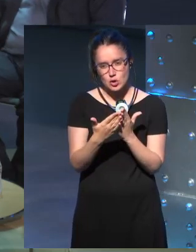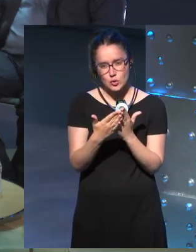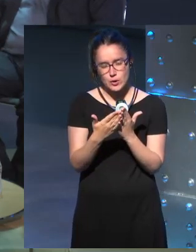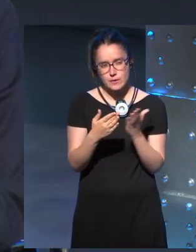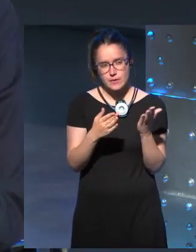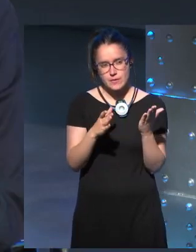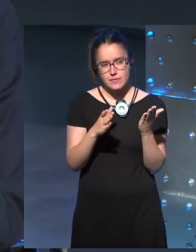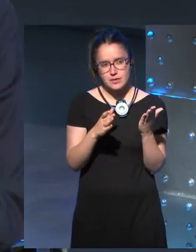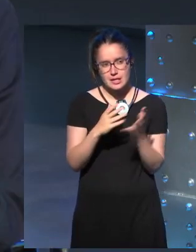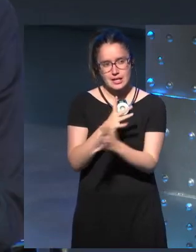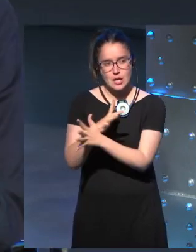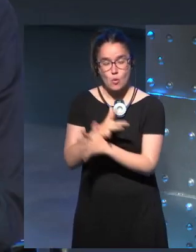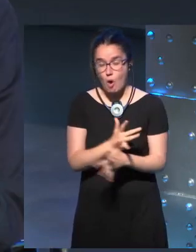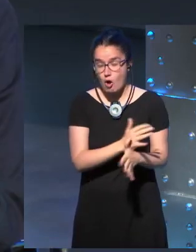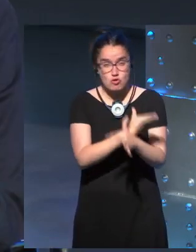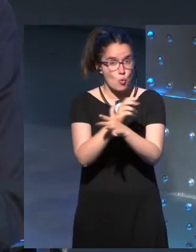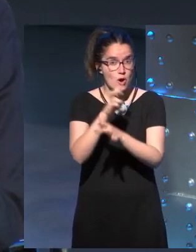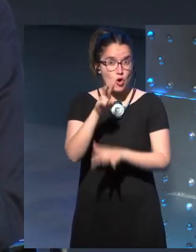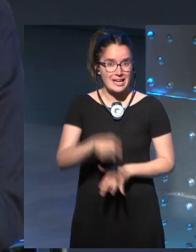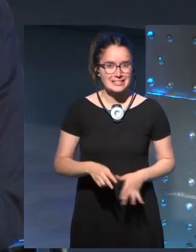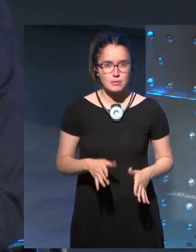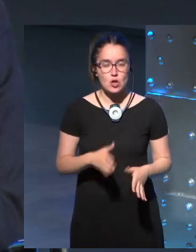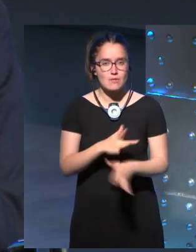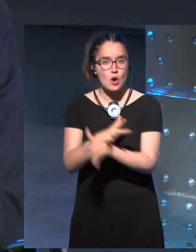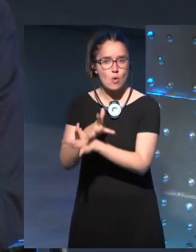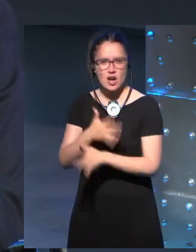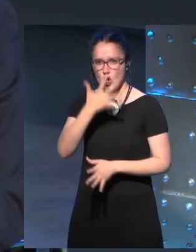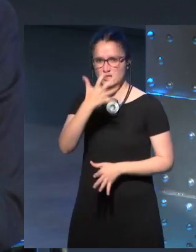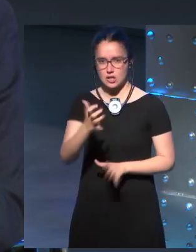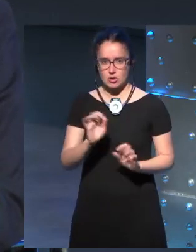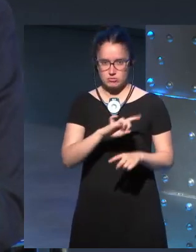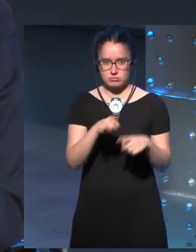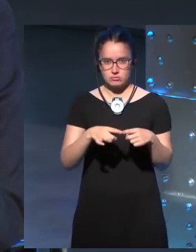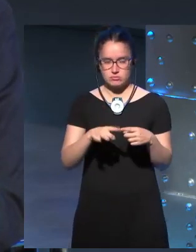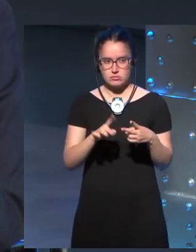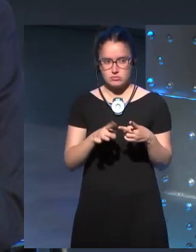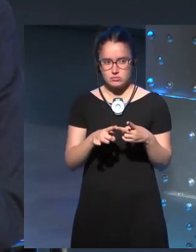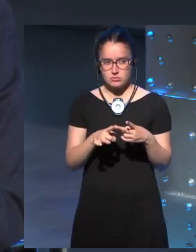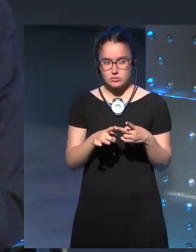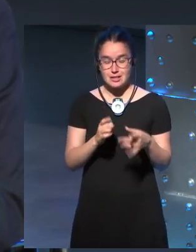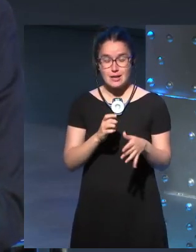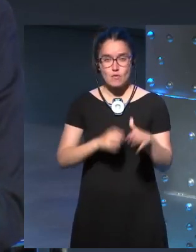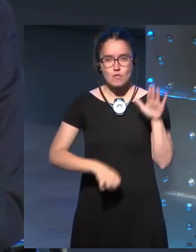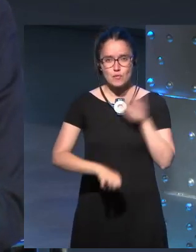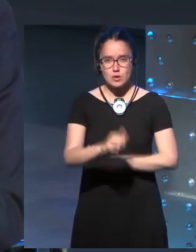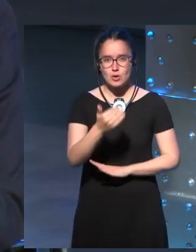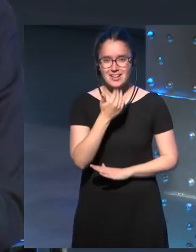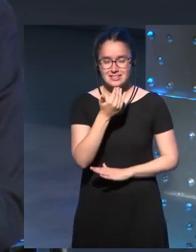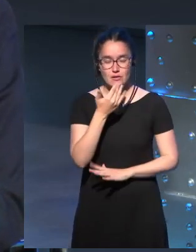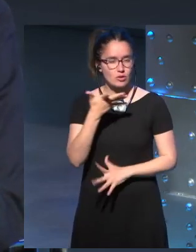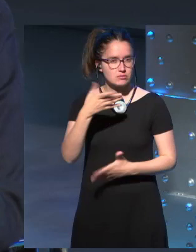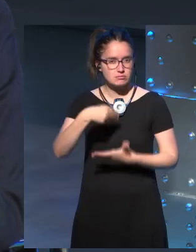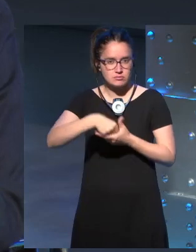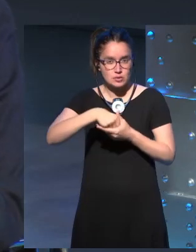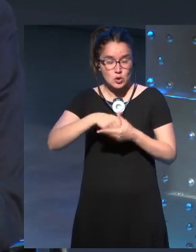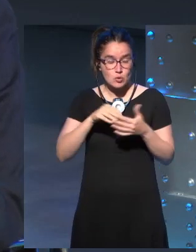appears on the book, and that's that game is a game, but you have to play it seriously. That's the first thing. And after that, football